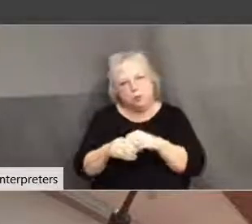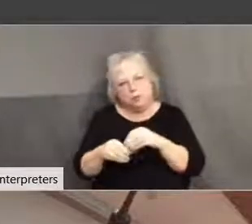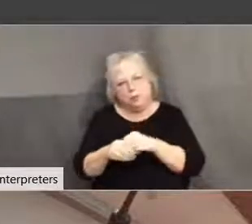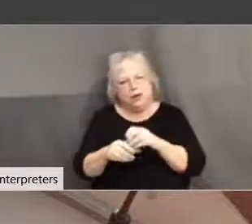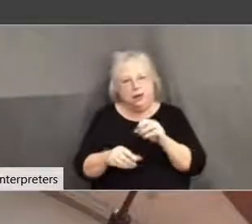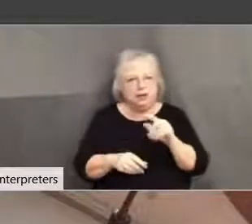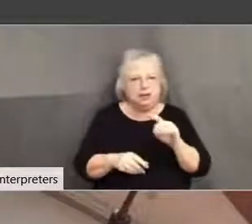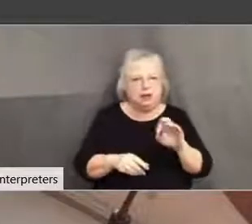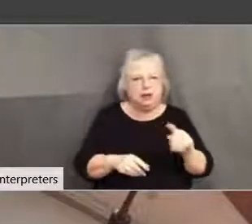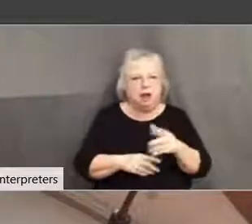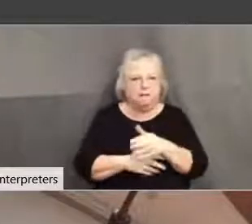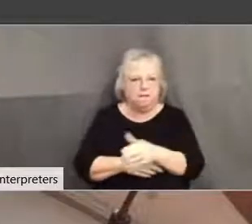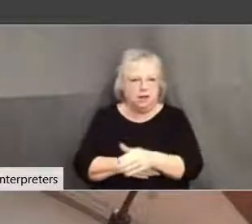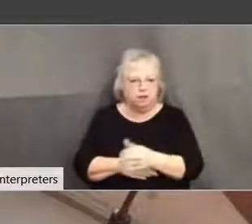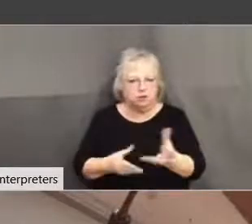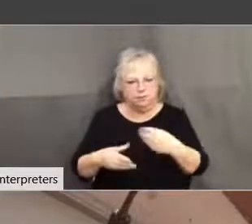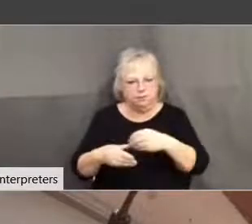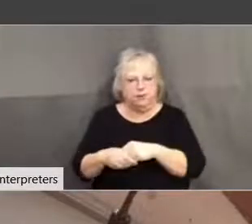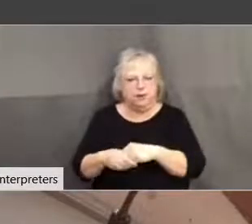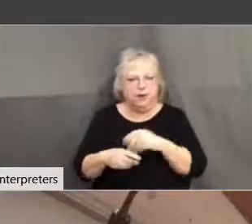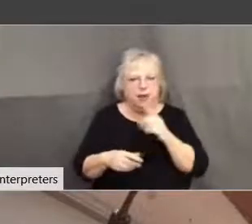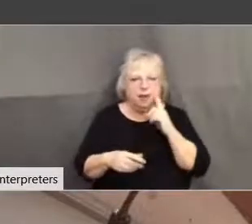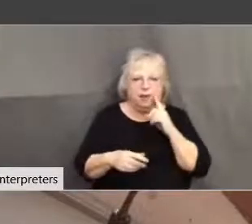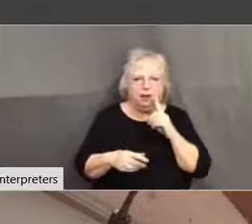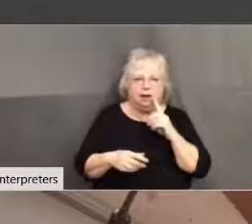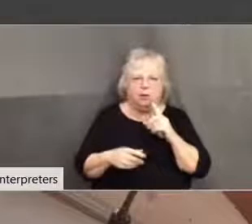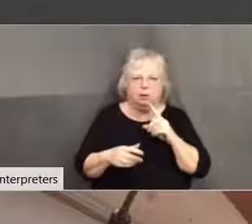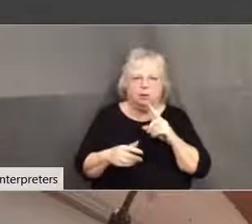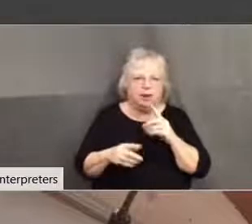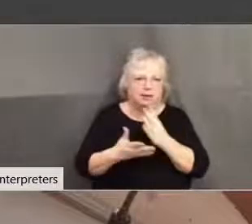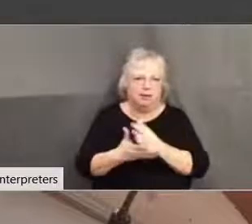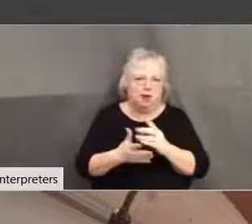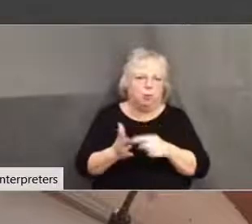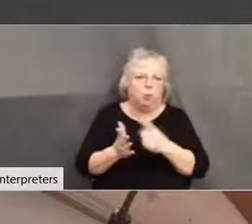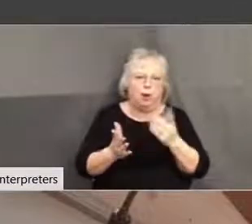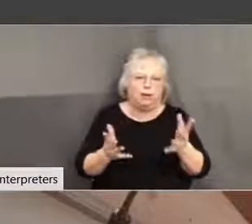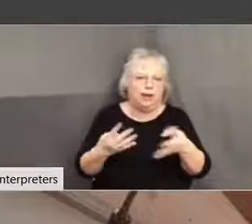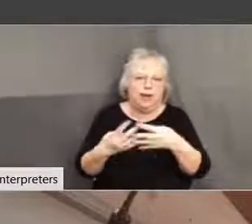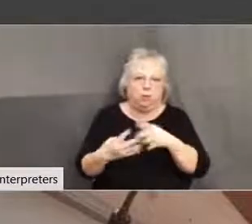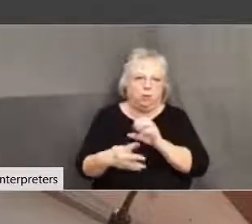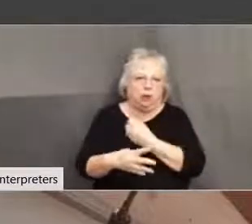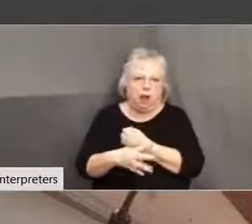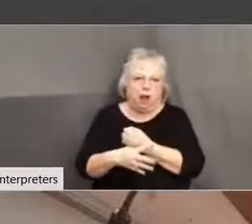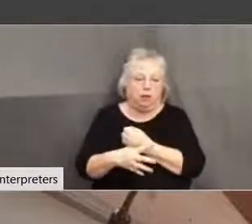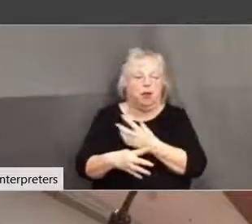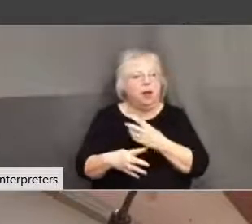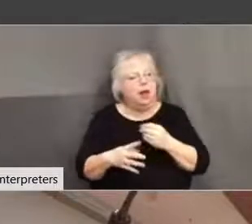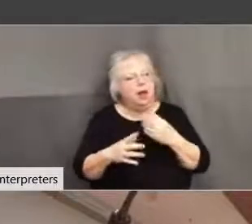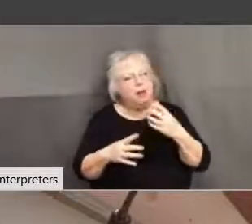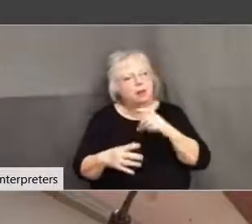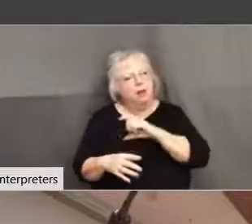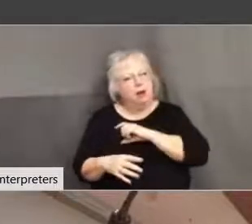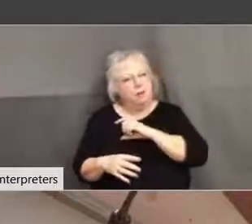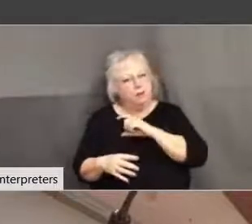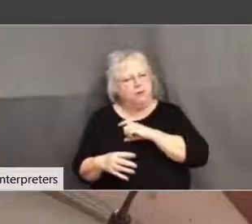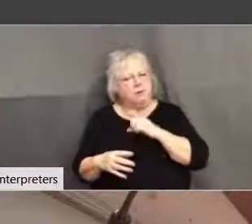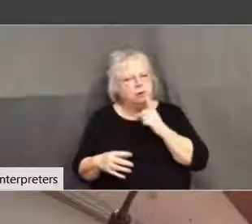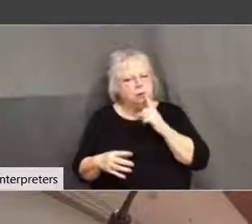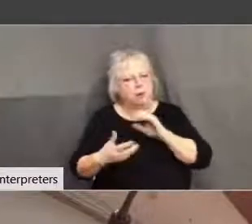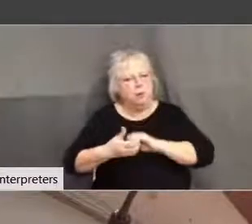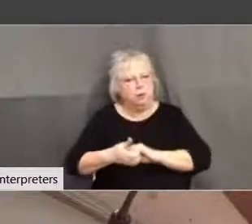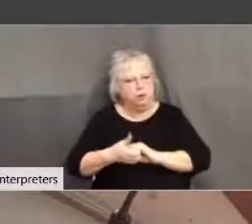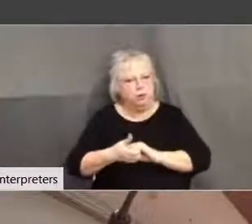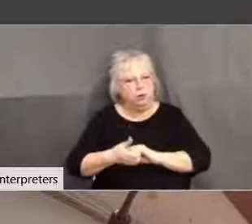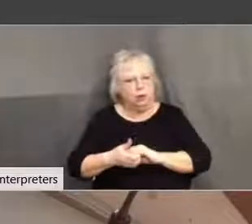stopped stocking that once the gate got locked. And the officers that I'm partnering with, Crace and